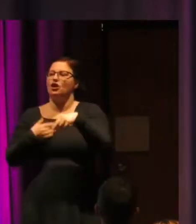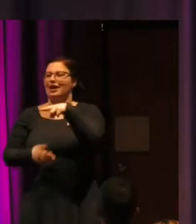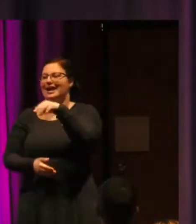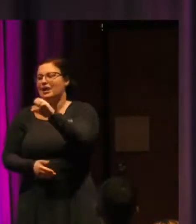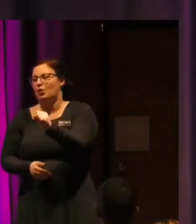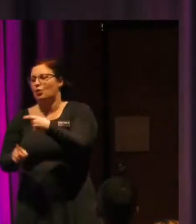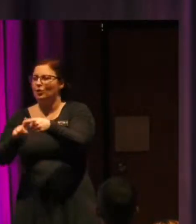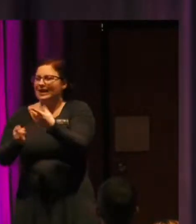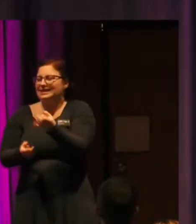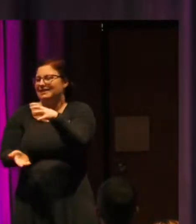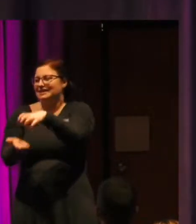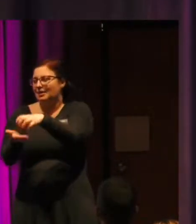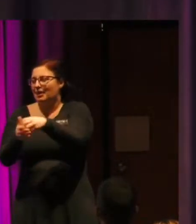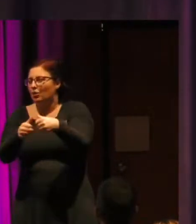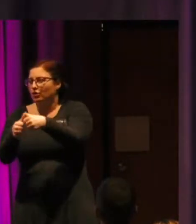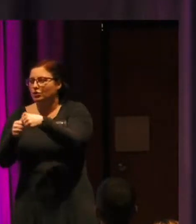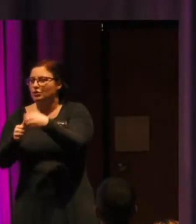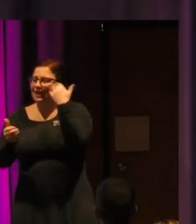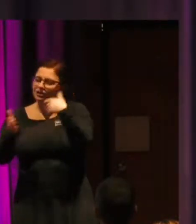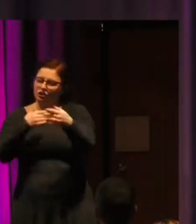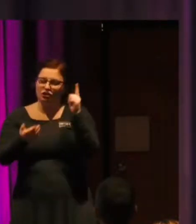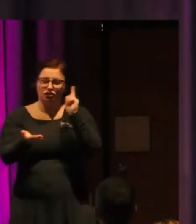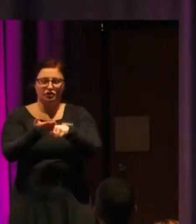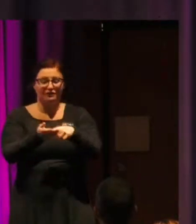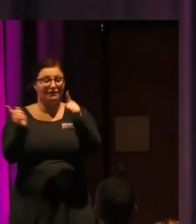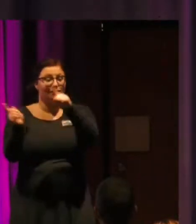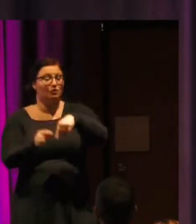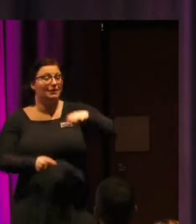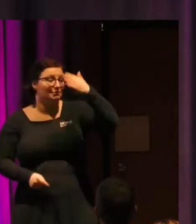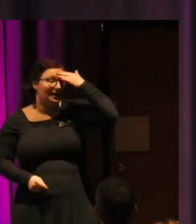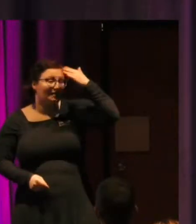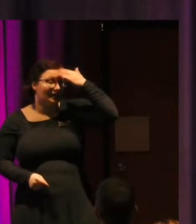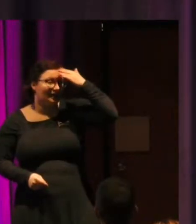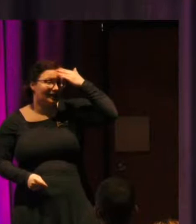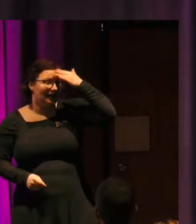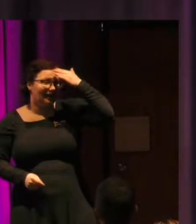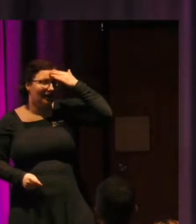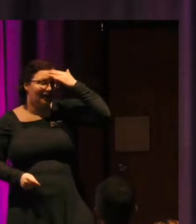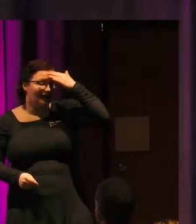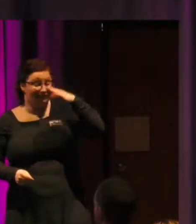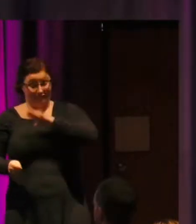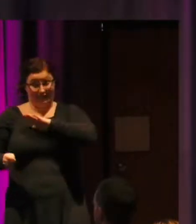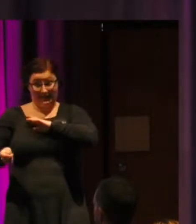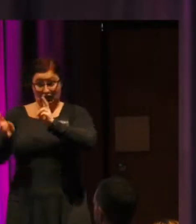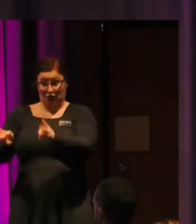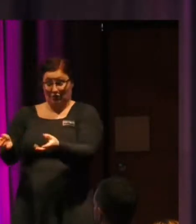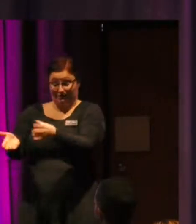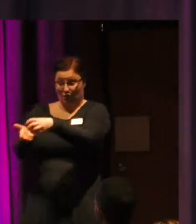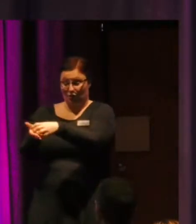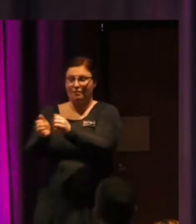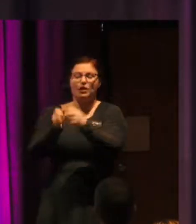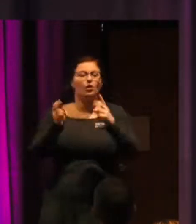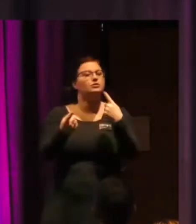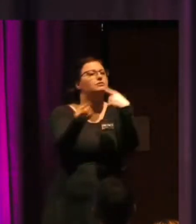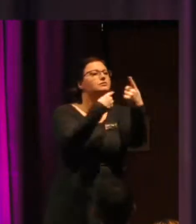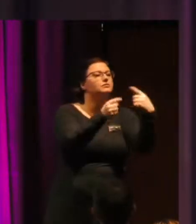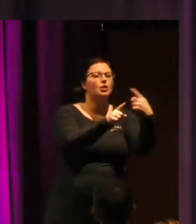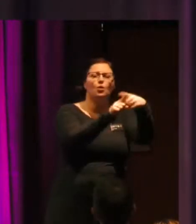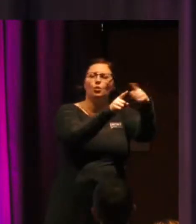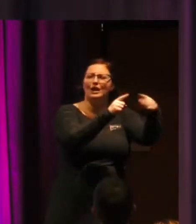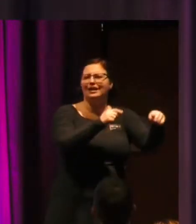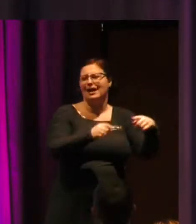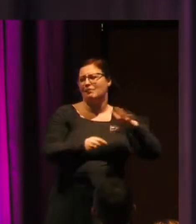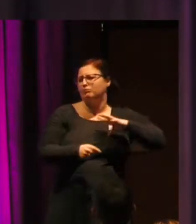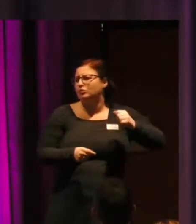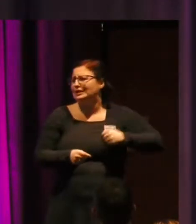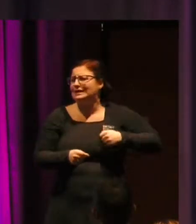NGO, do to make people more aware about the phenomenon, but also to speak with law enforcement and other agencies